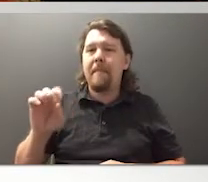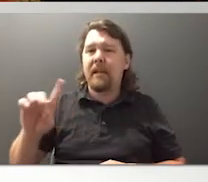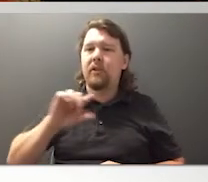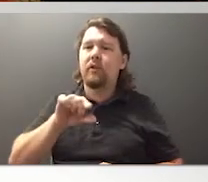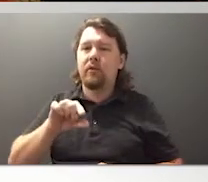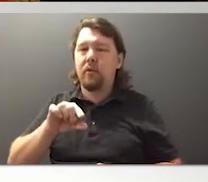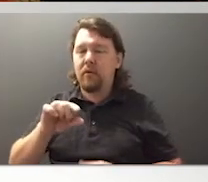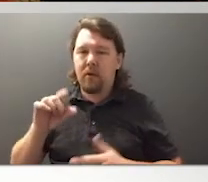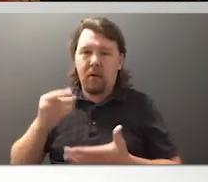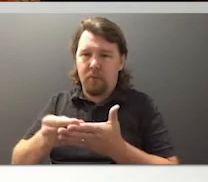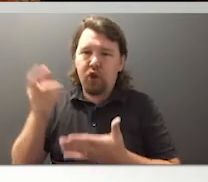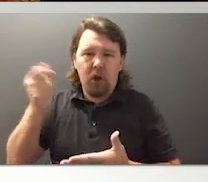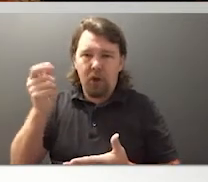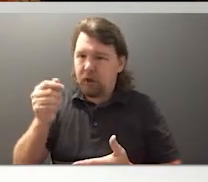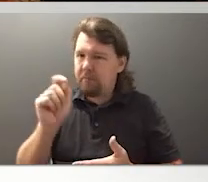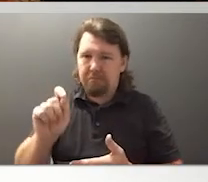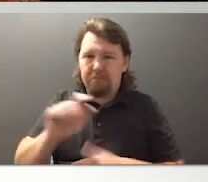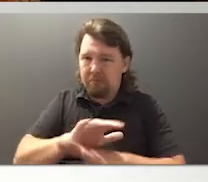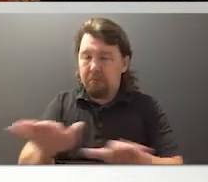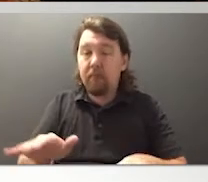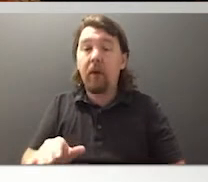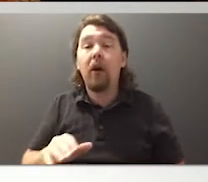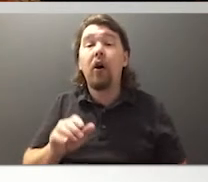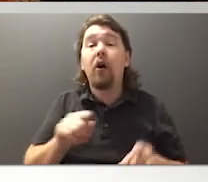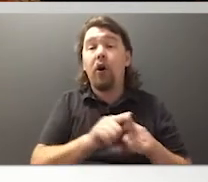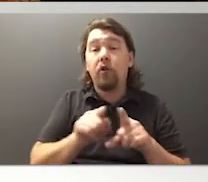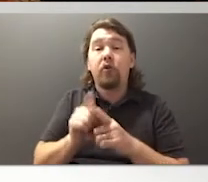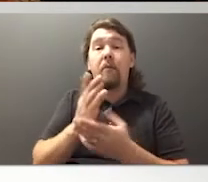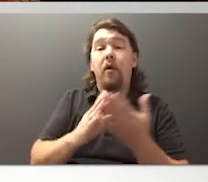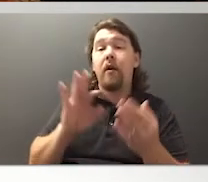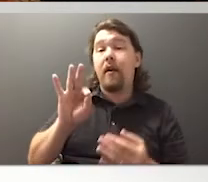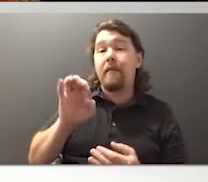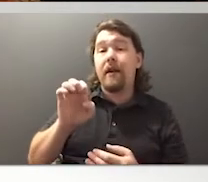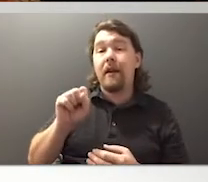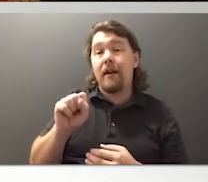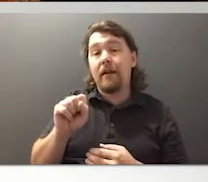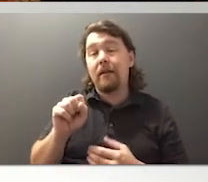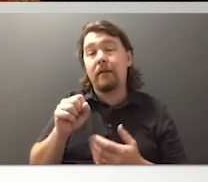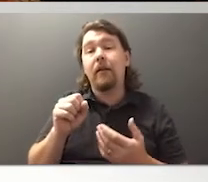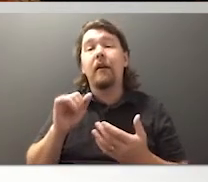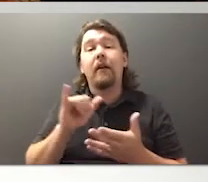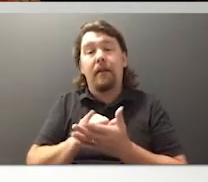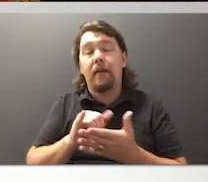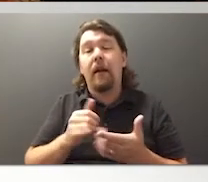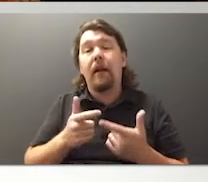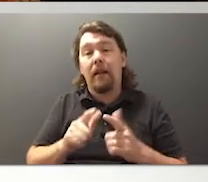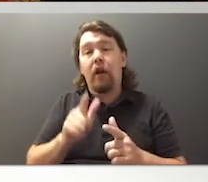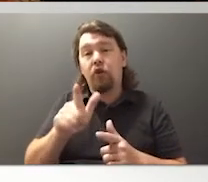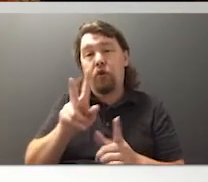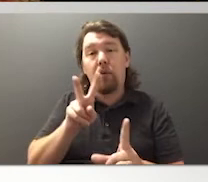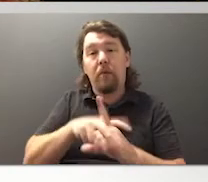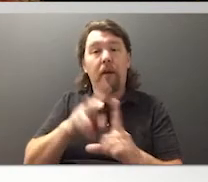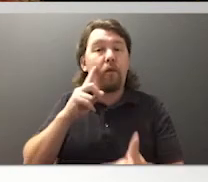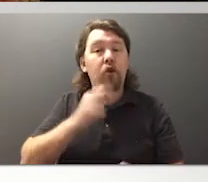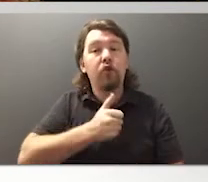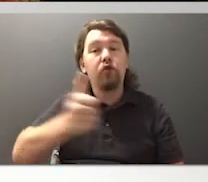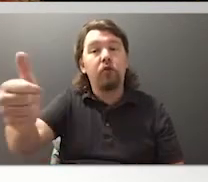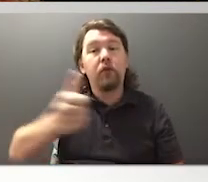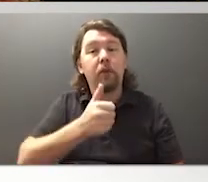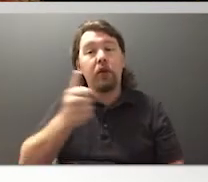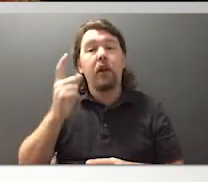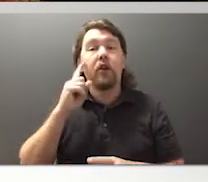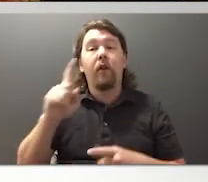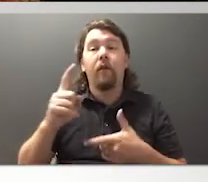There is also a part of the FES program that will allow you to apply for transportation to an out-of-district